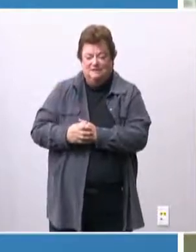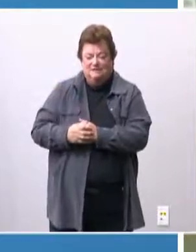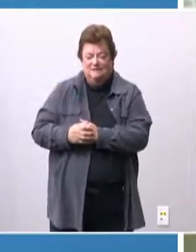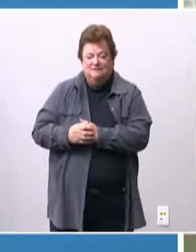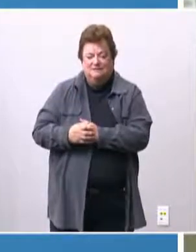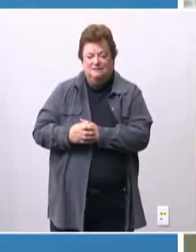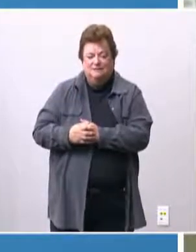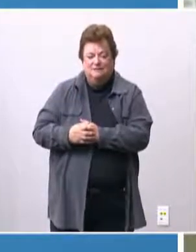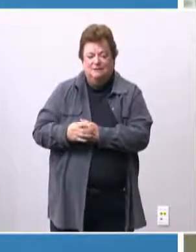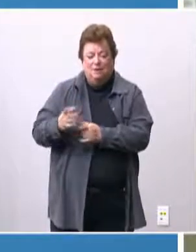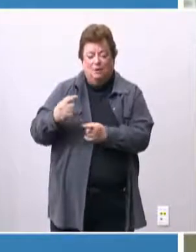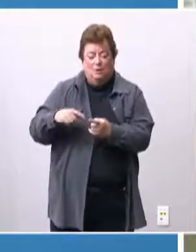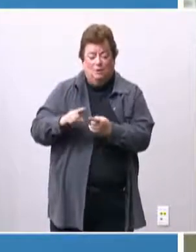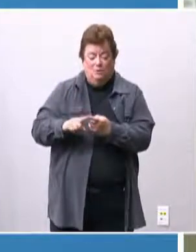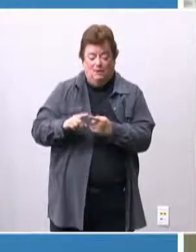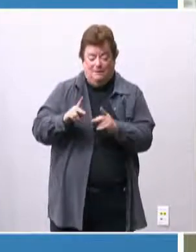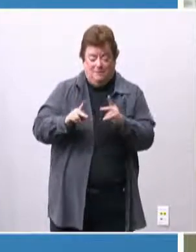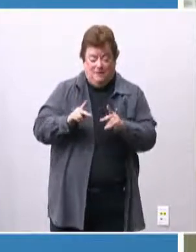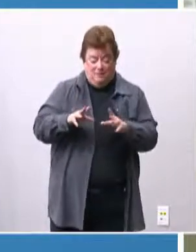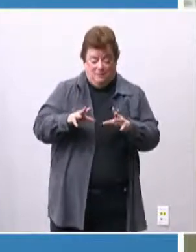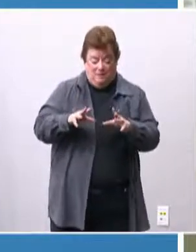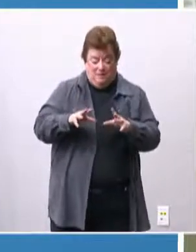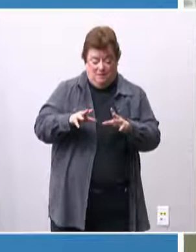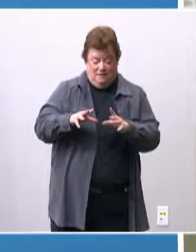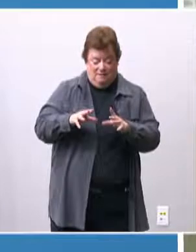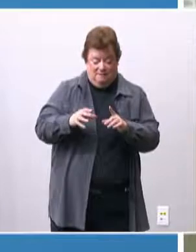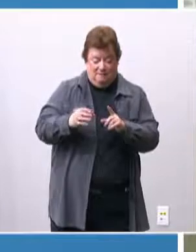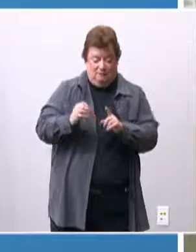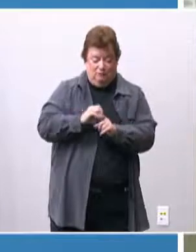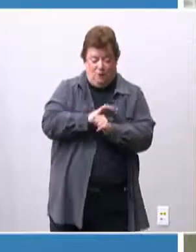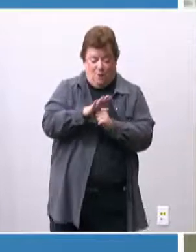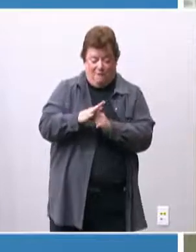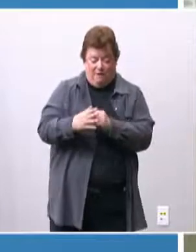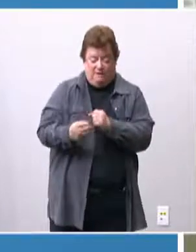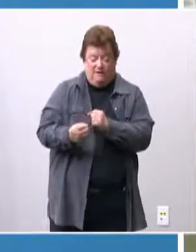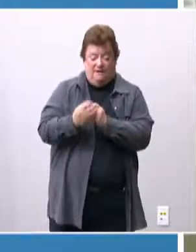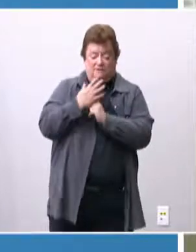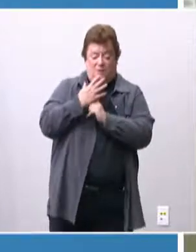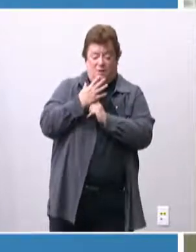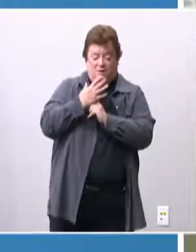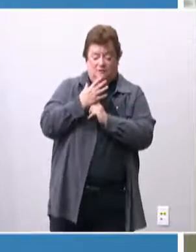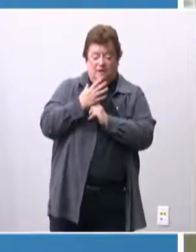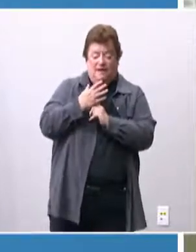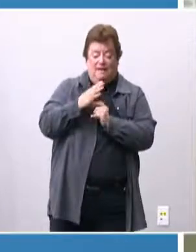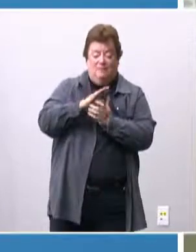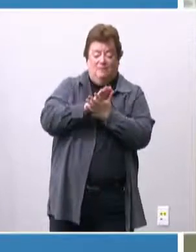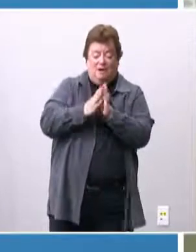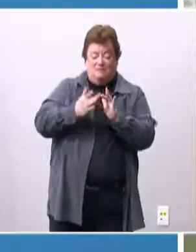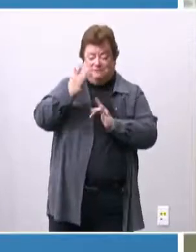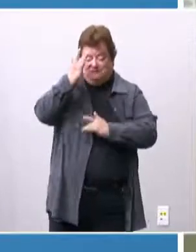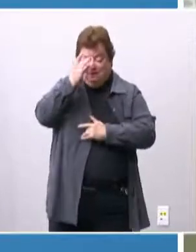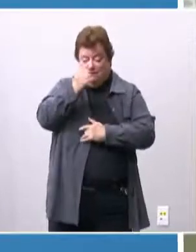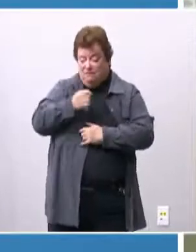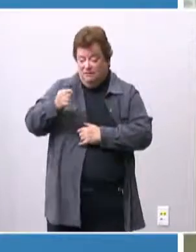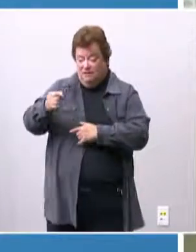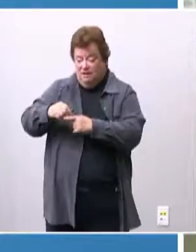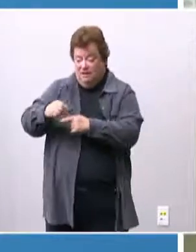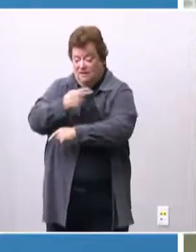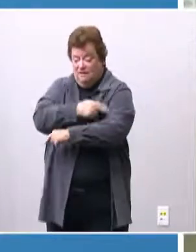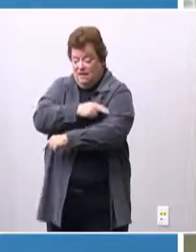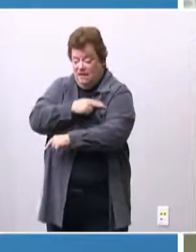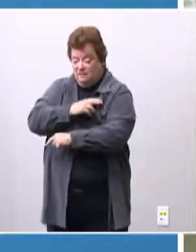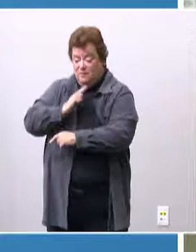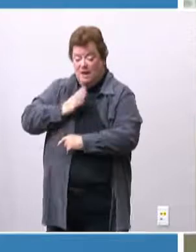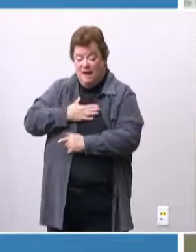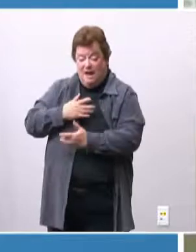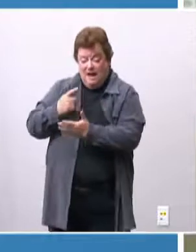when individuals get COVID and get ill enough to be in the hospital, the treatments that we have to try to